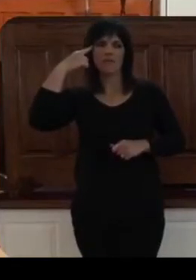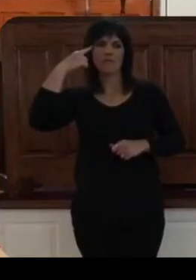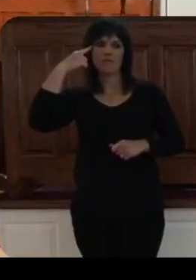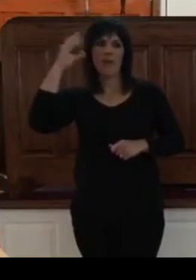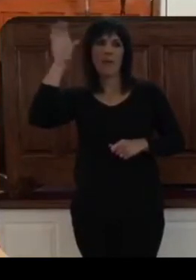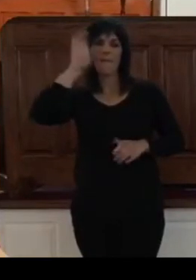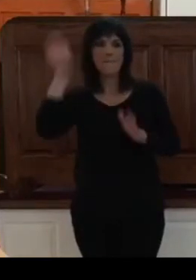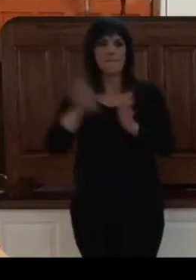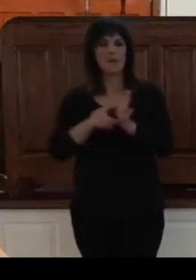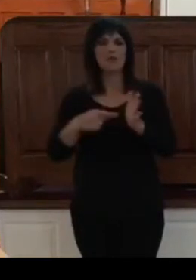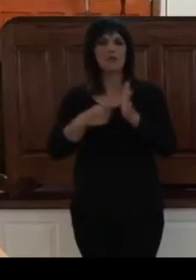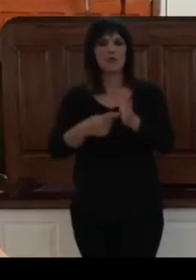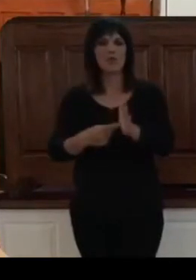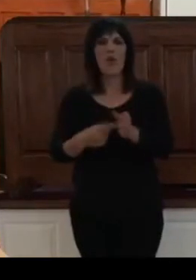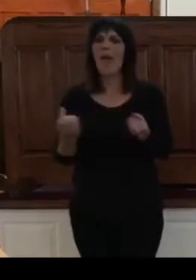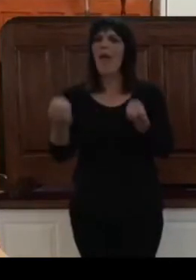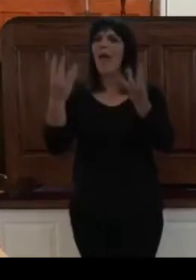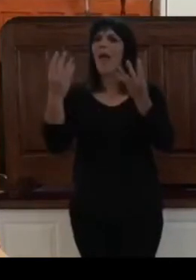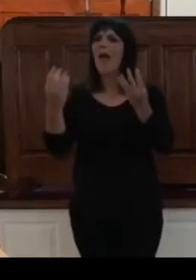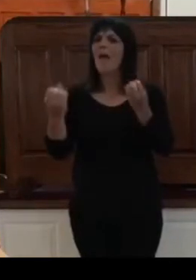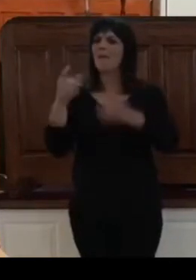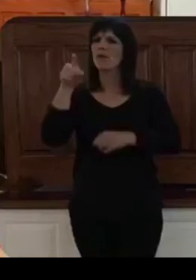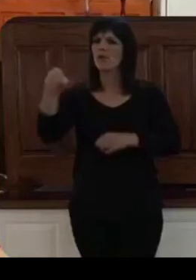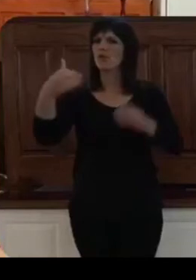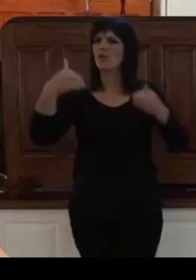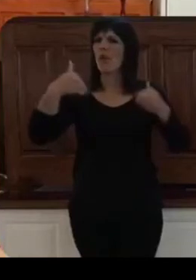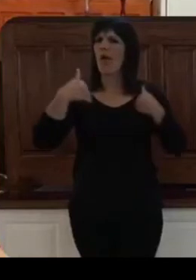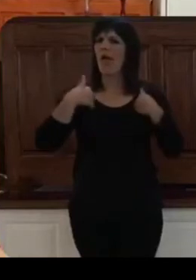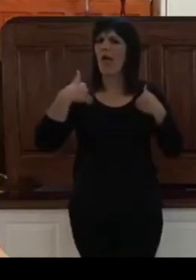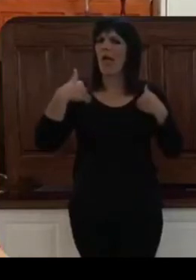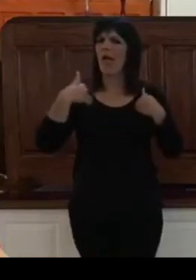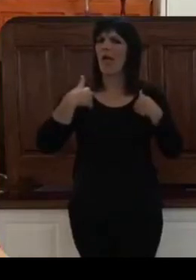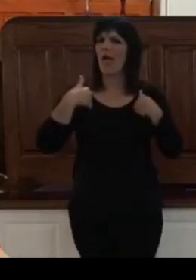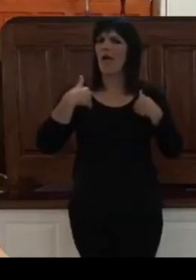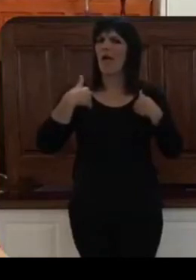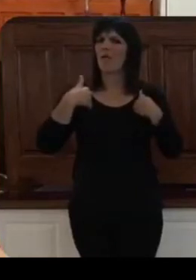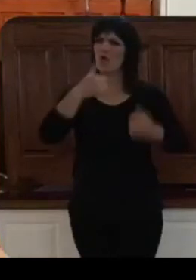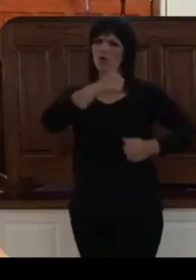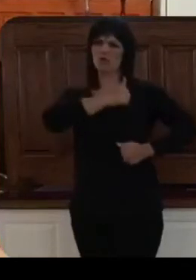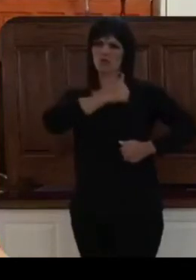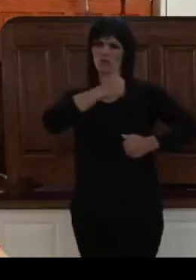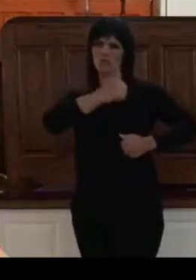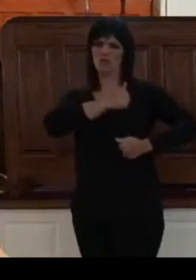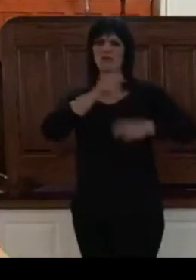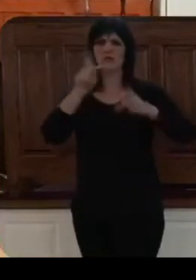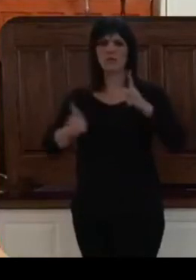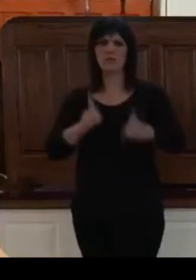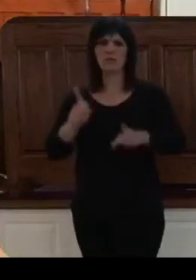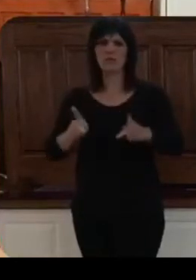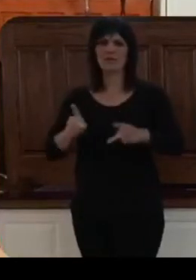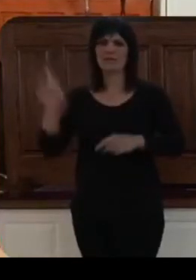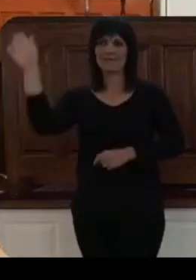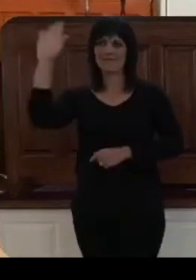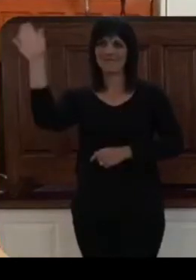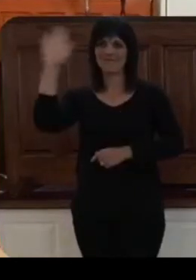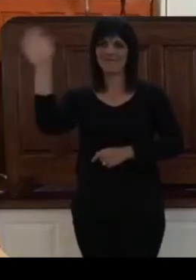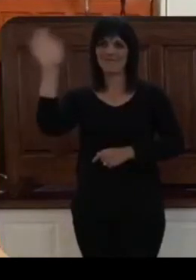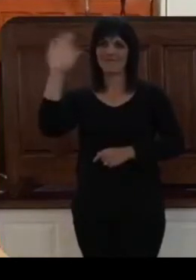illustration. How many of you have had a service member that has been deployed and you've had to say goodbye? Or been the one saying goodbye? All